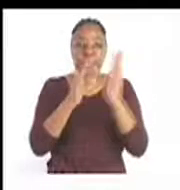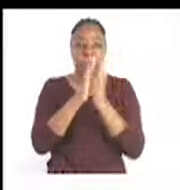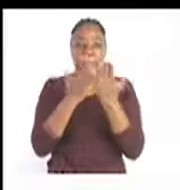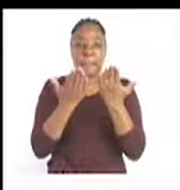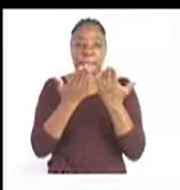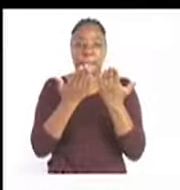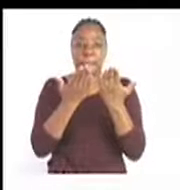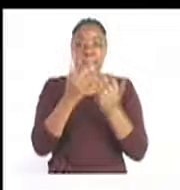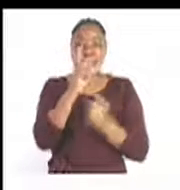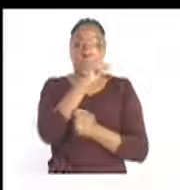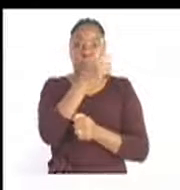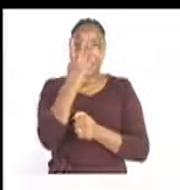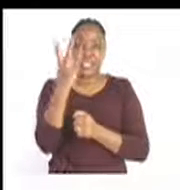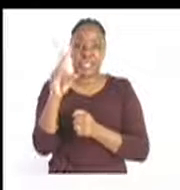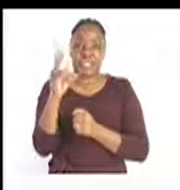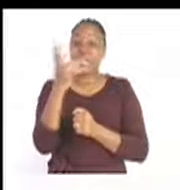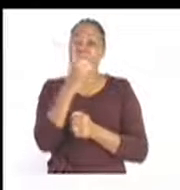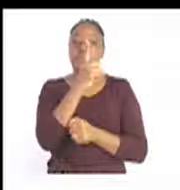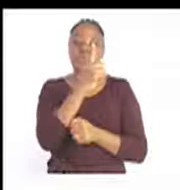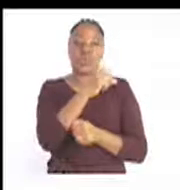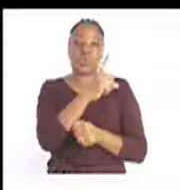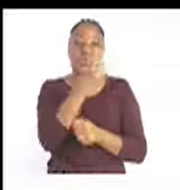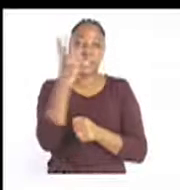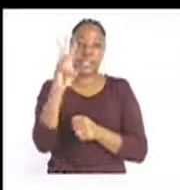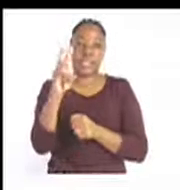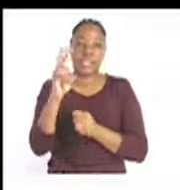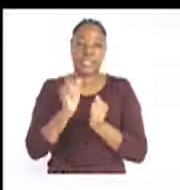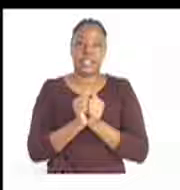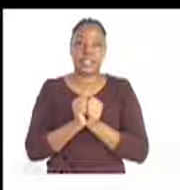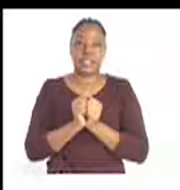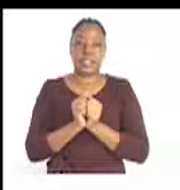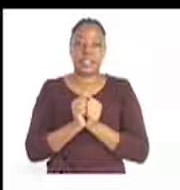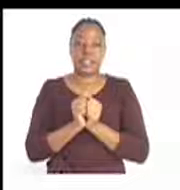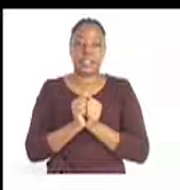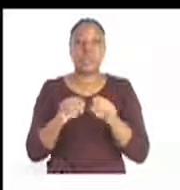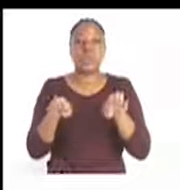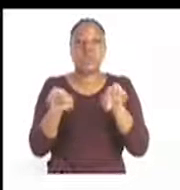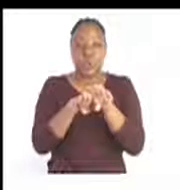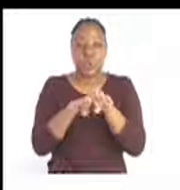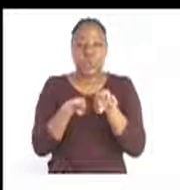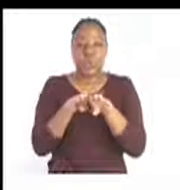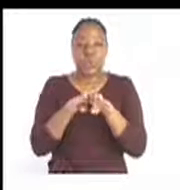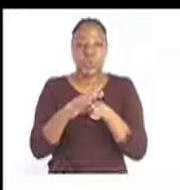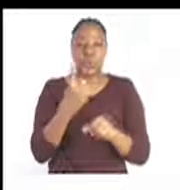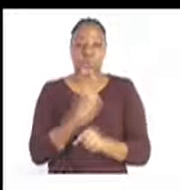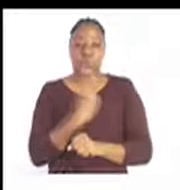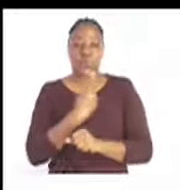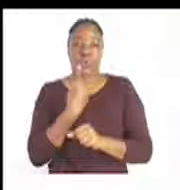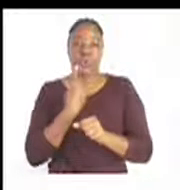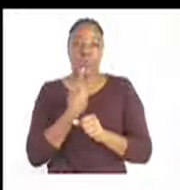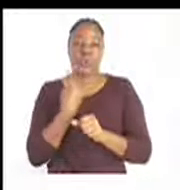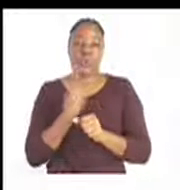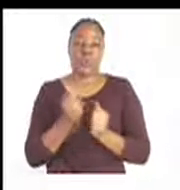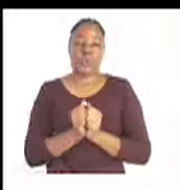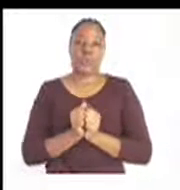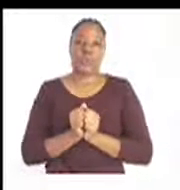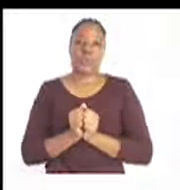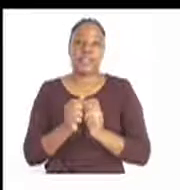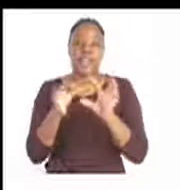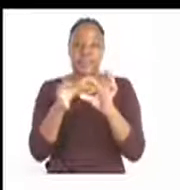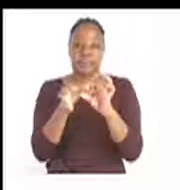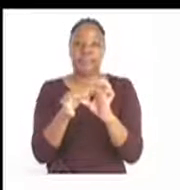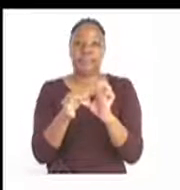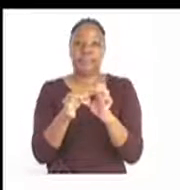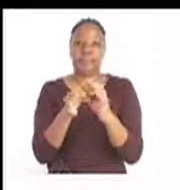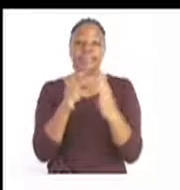For page 16, you are going to definitely do this one by yourselves. We are not going to help you. All we are going to do is just read